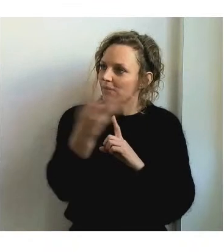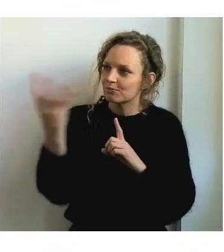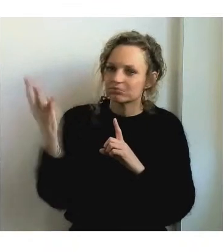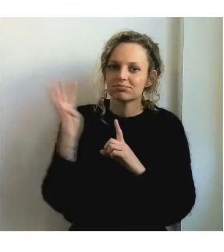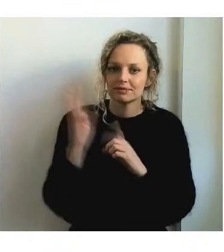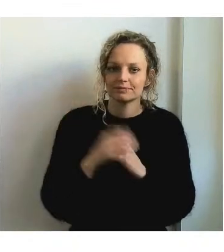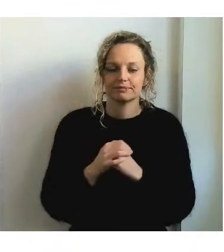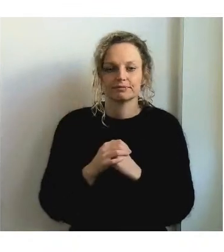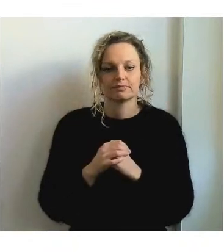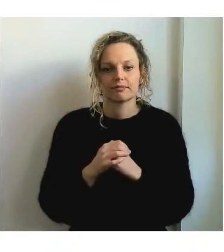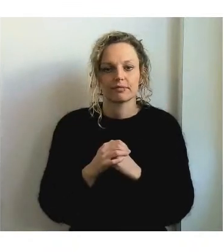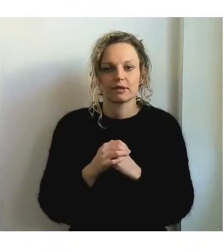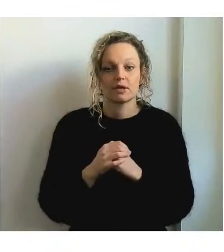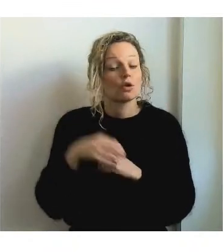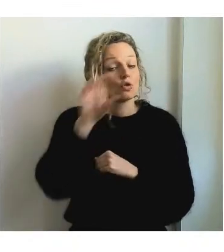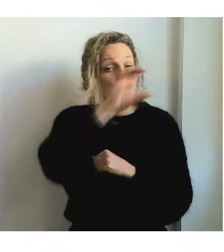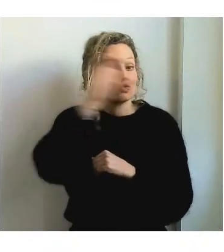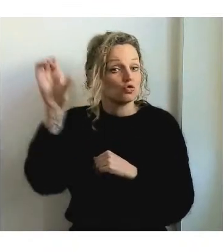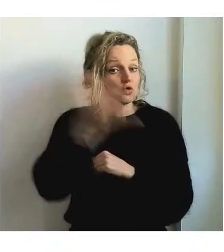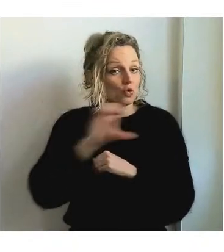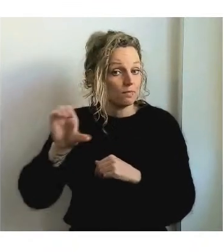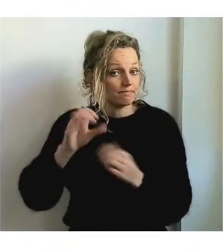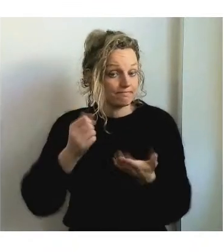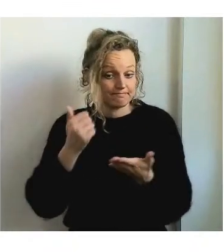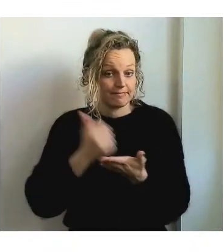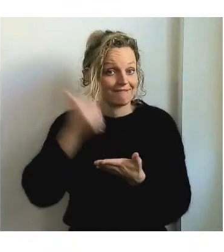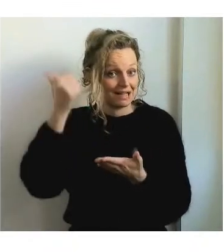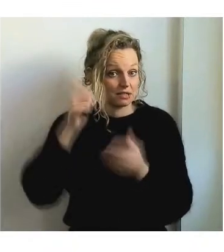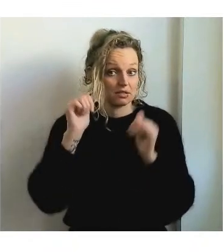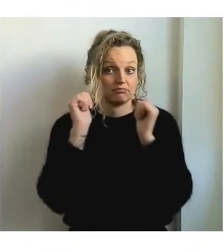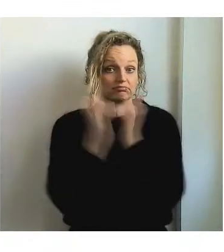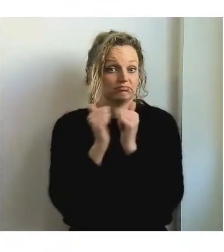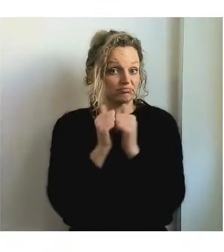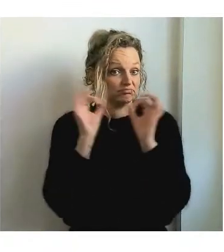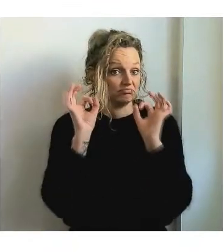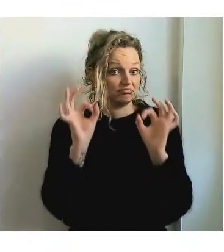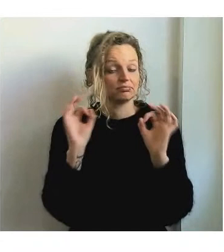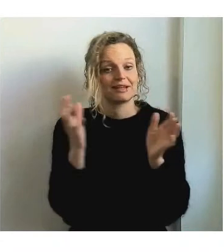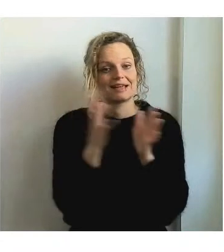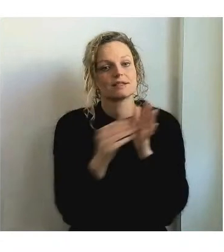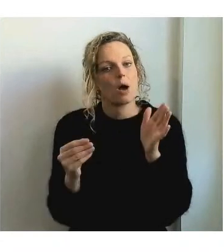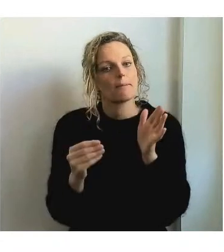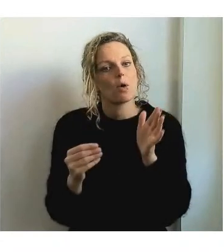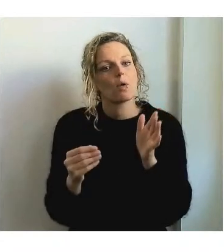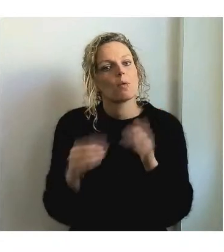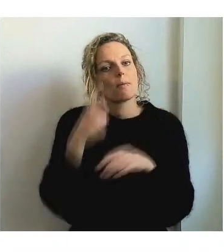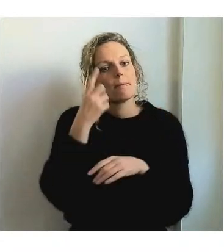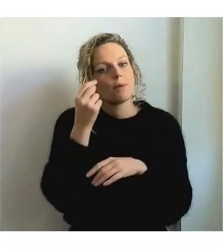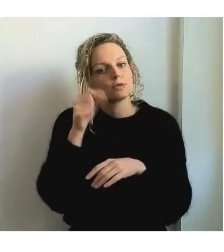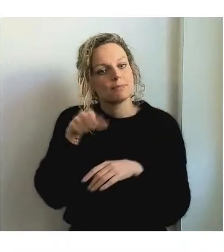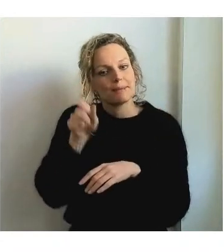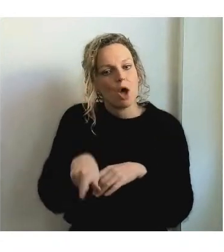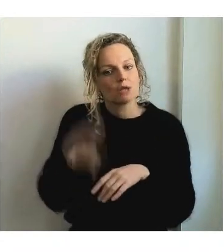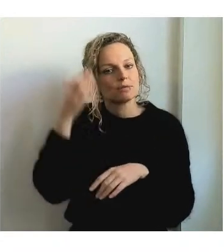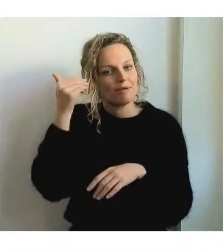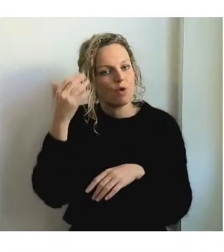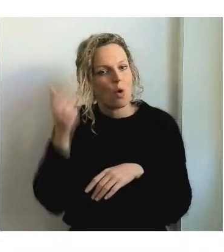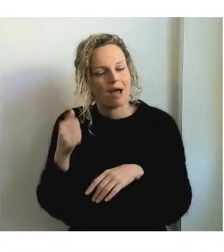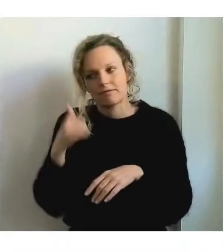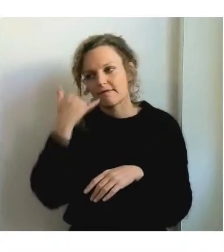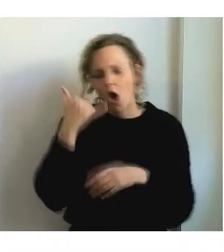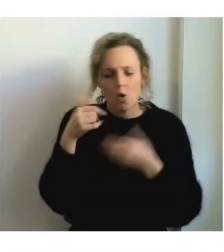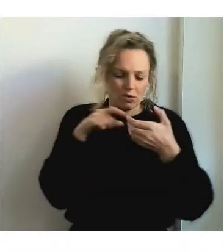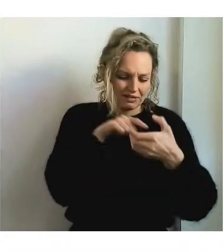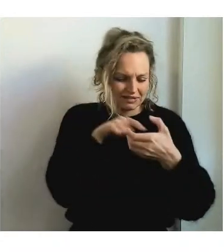for whom actually their device was they may have had a device before and it was too small and they weren't able to participate properly in